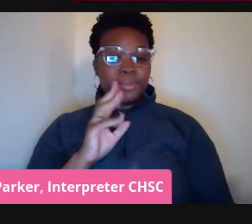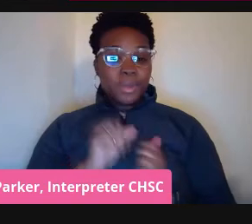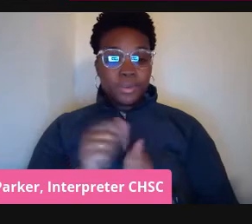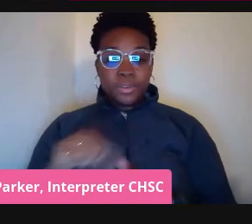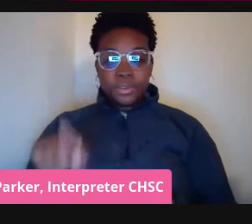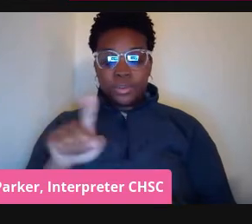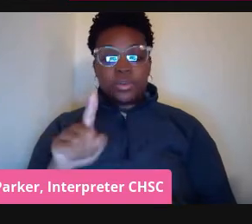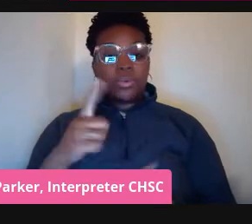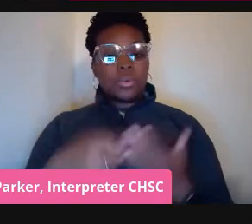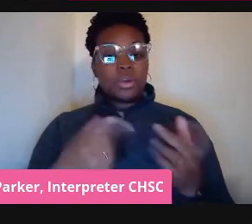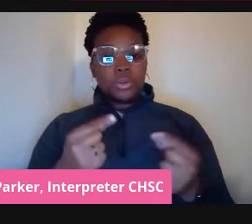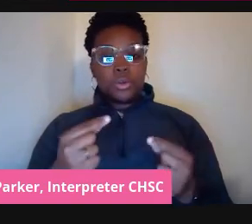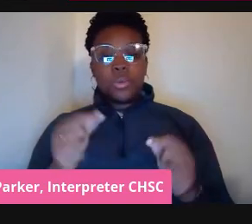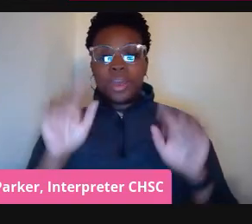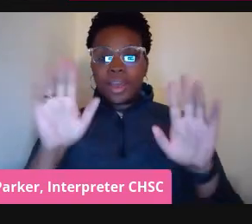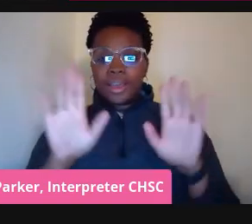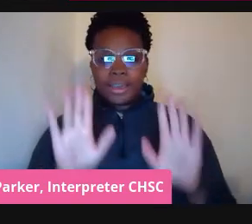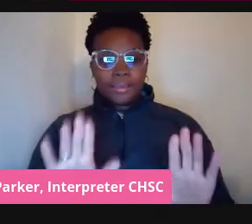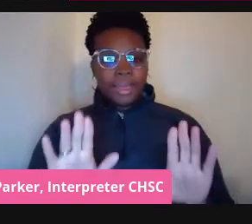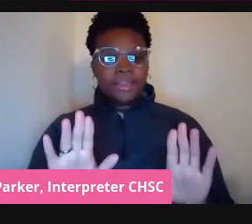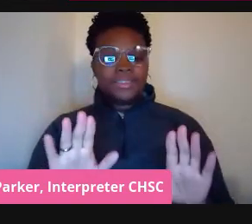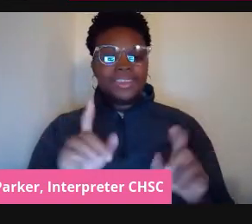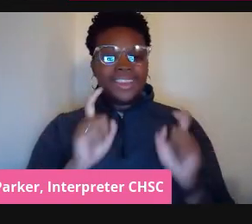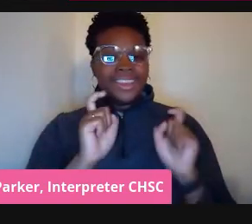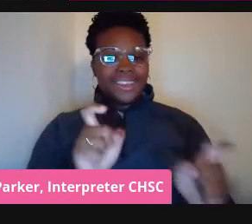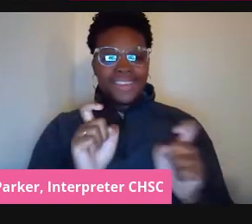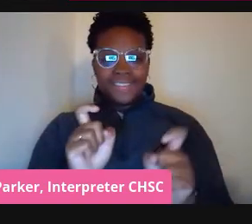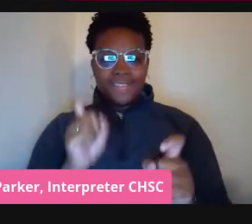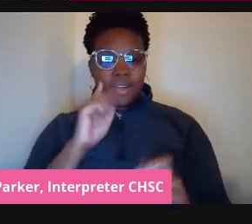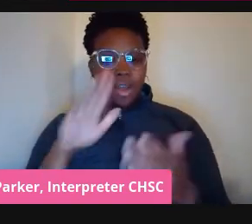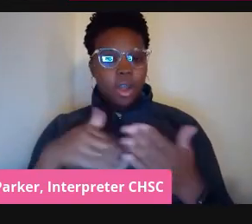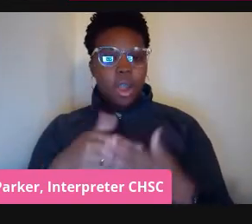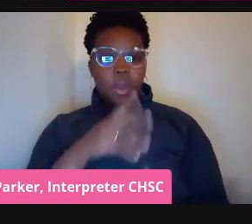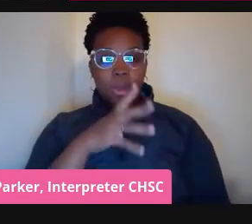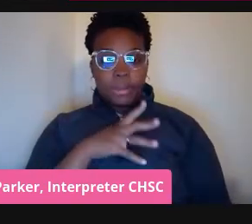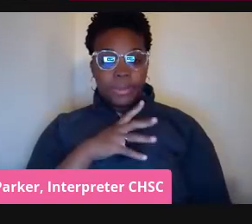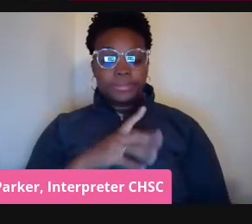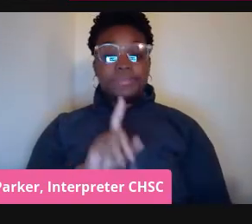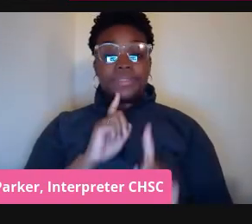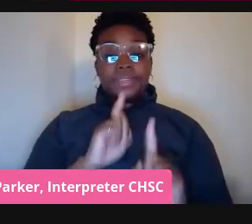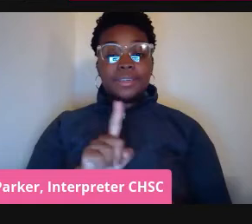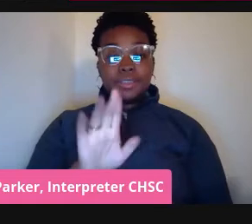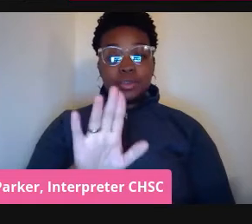absolutely amazing and a gift to all women. But to answer your question,